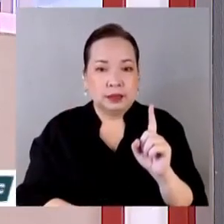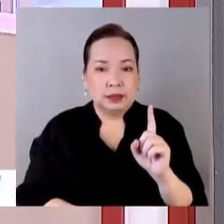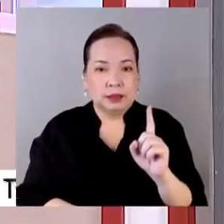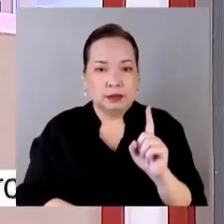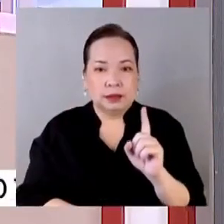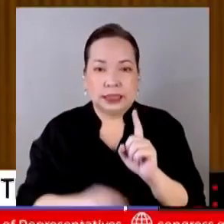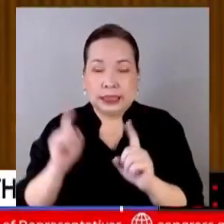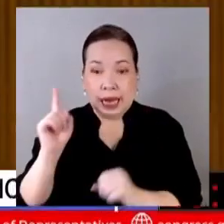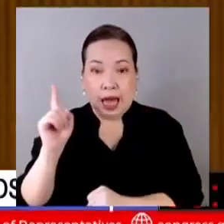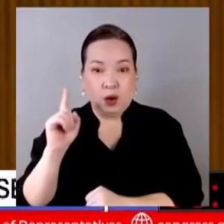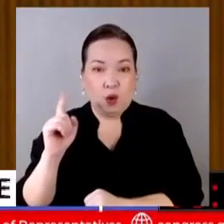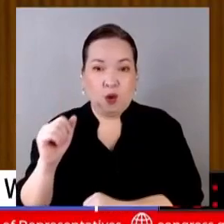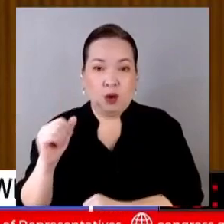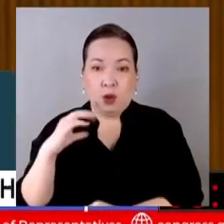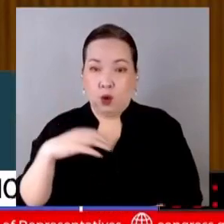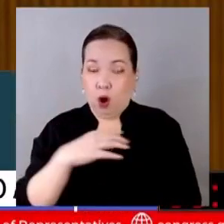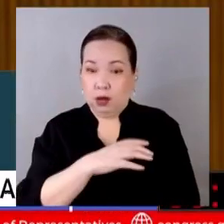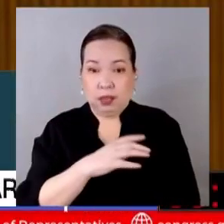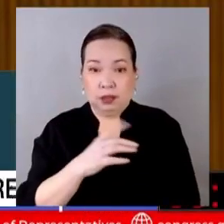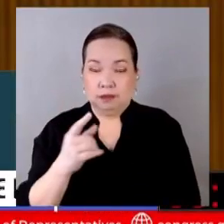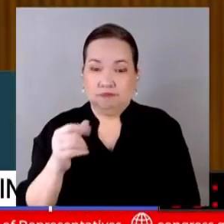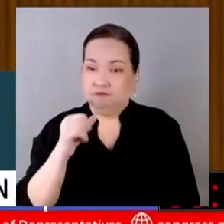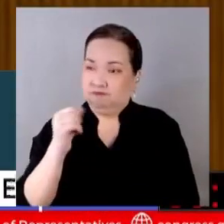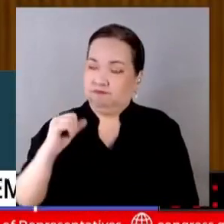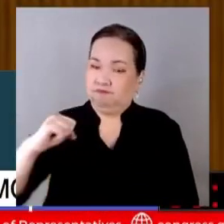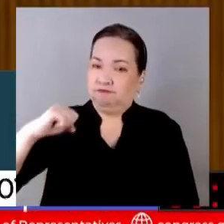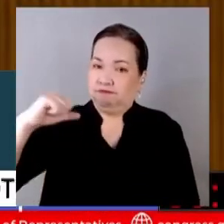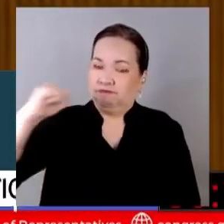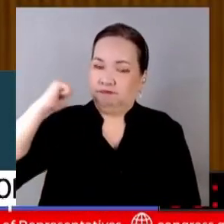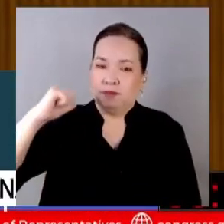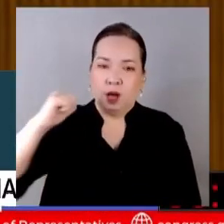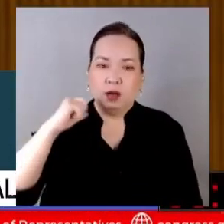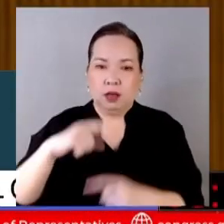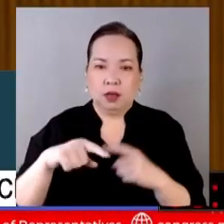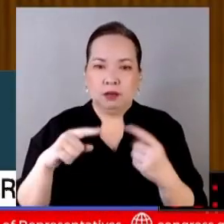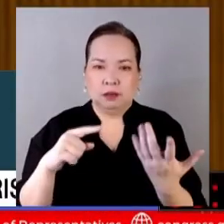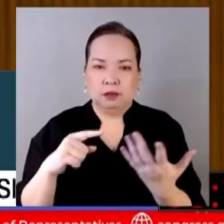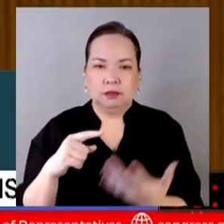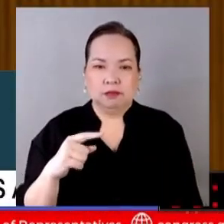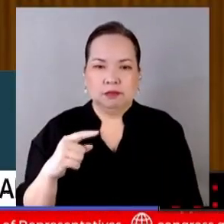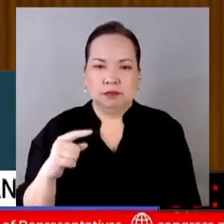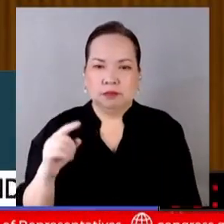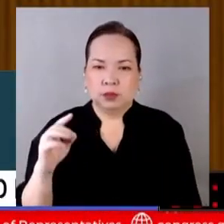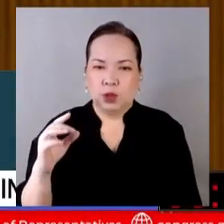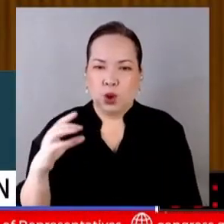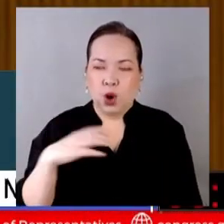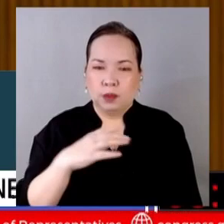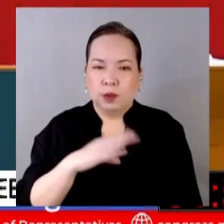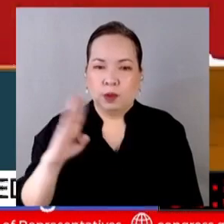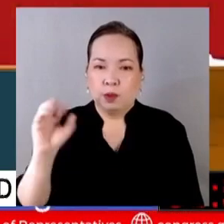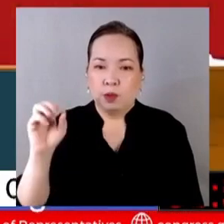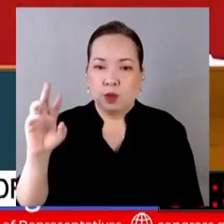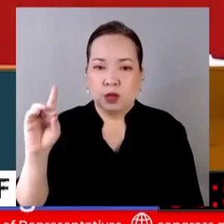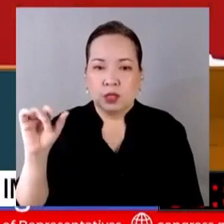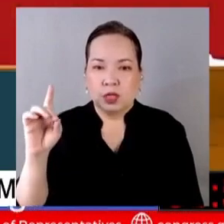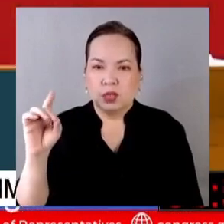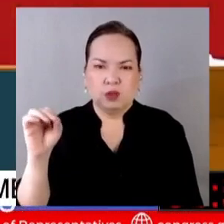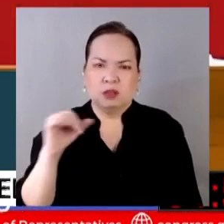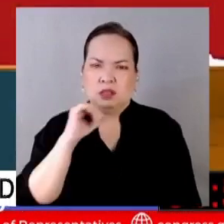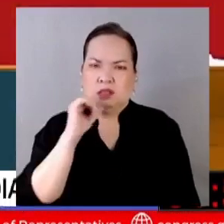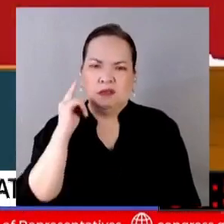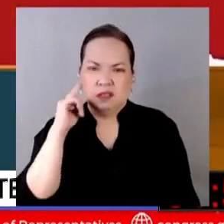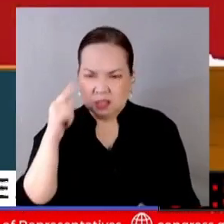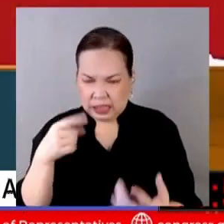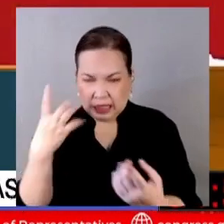vote. Committee Nisur Representative Gabriel Bordado insists it would be hard to limit constitutional amendments to just economic